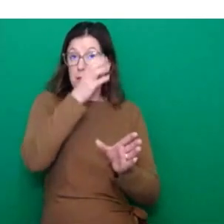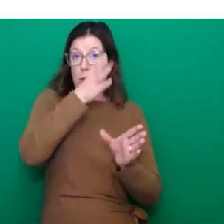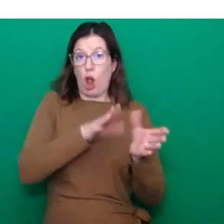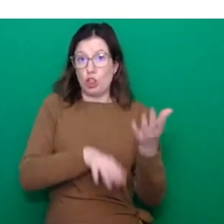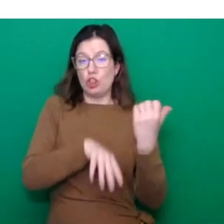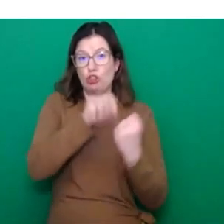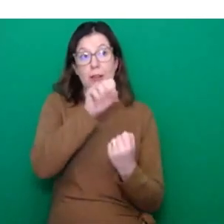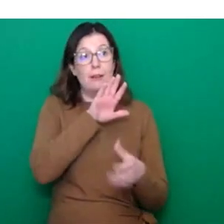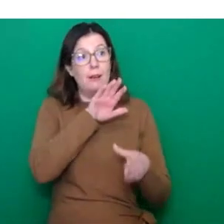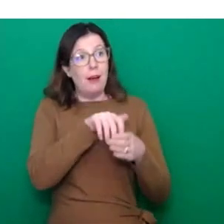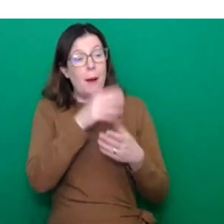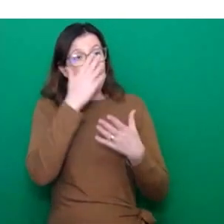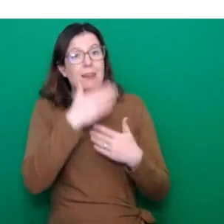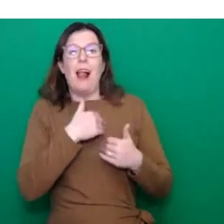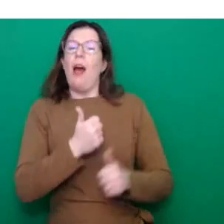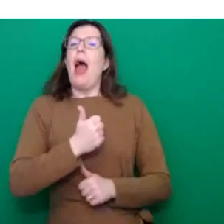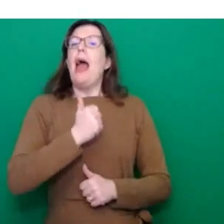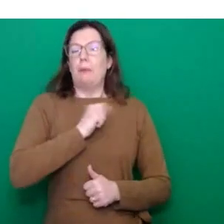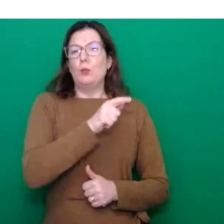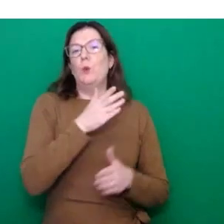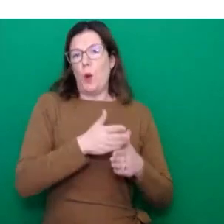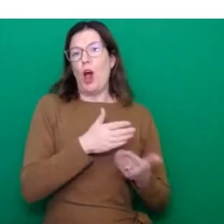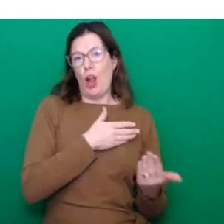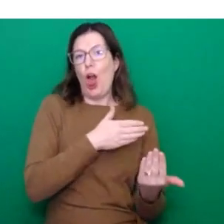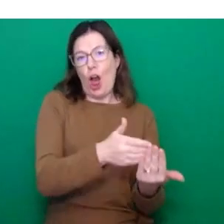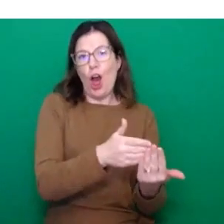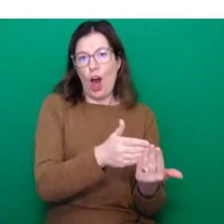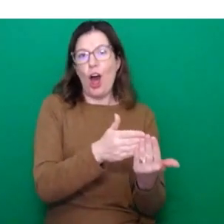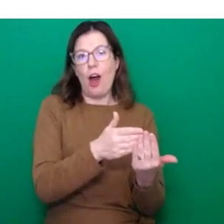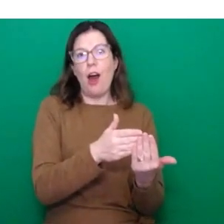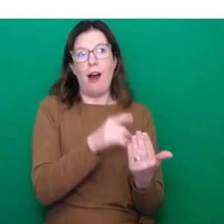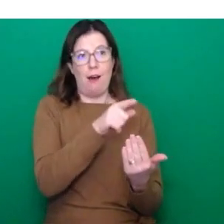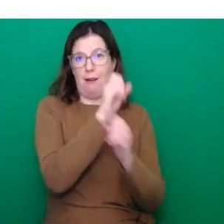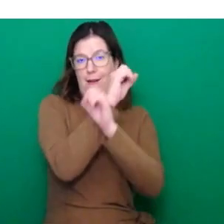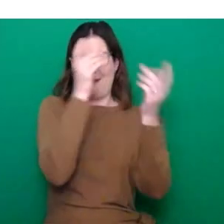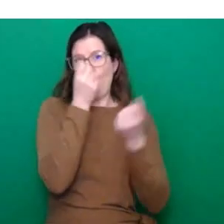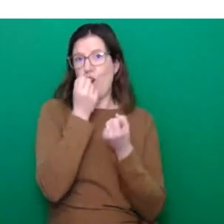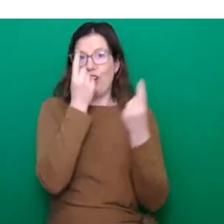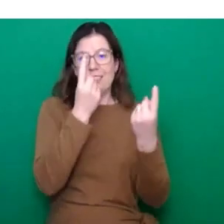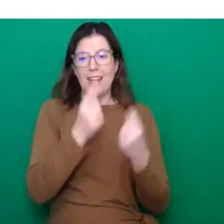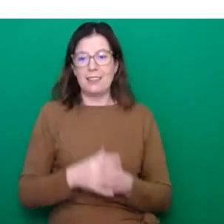in mental health for a lot longer, so that you've got more of an understanding.